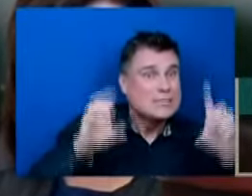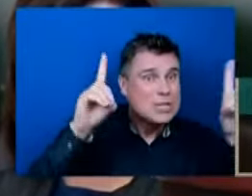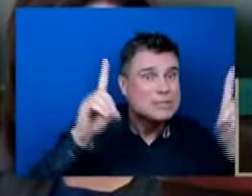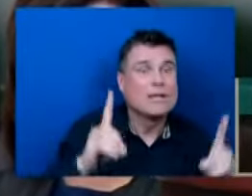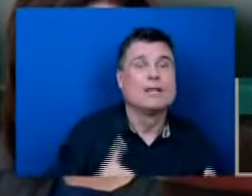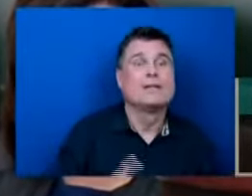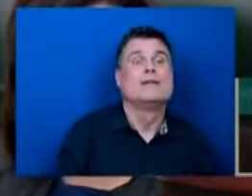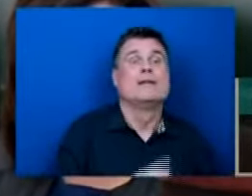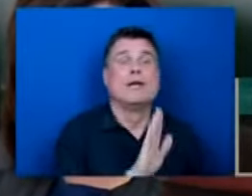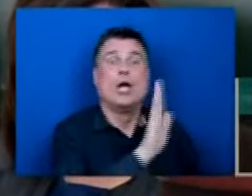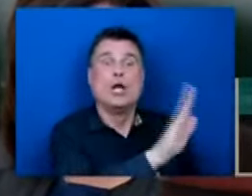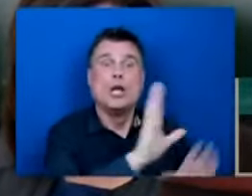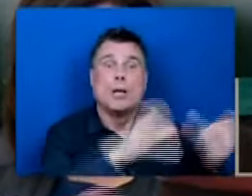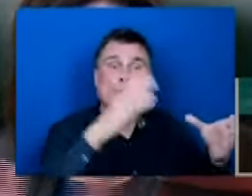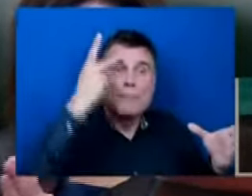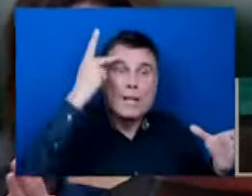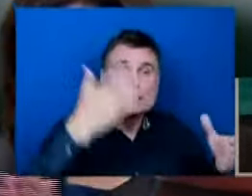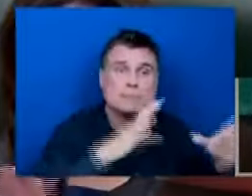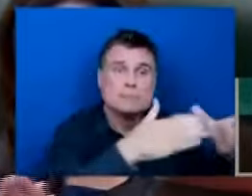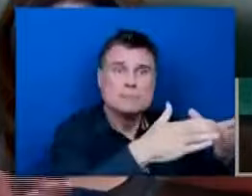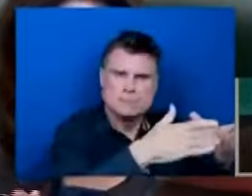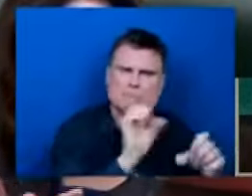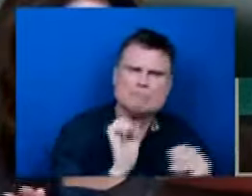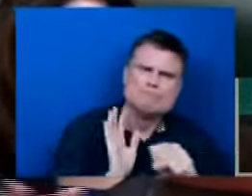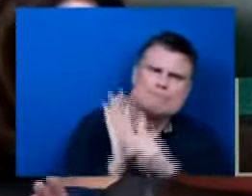advocates for this new hospital.